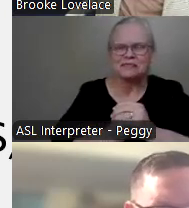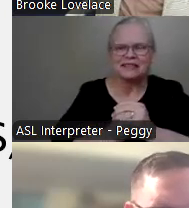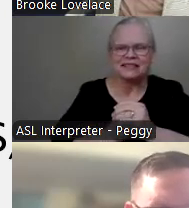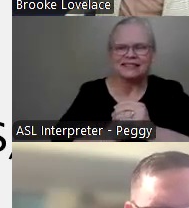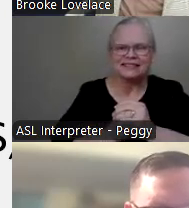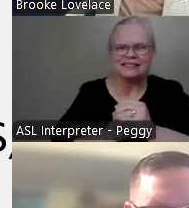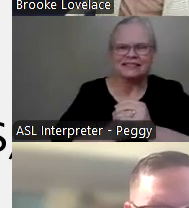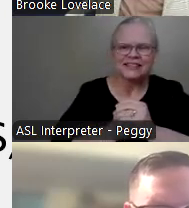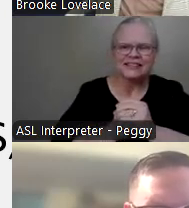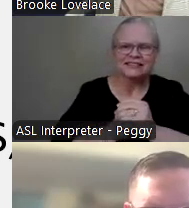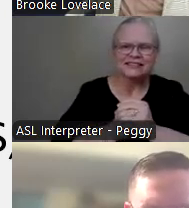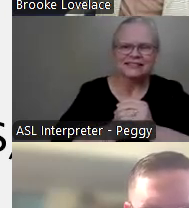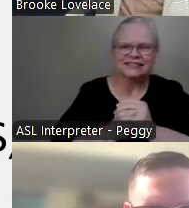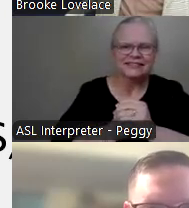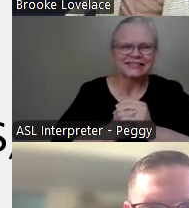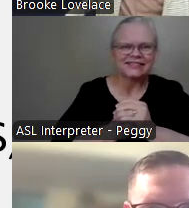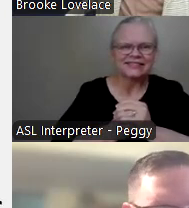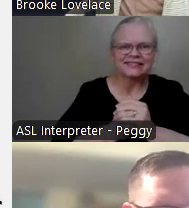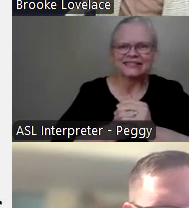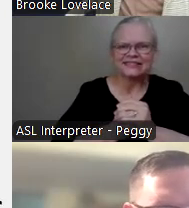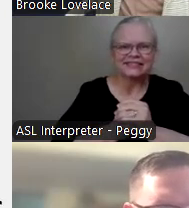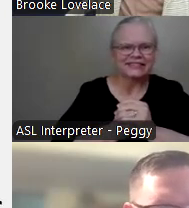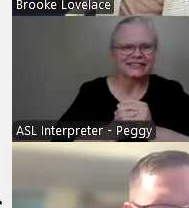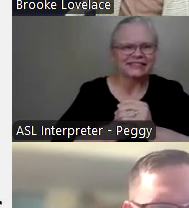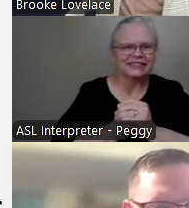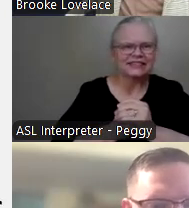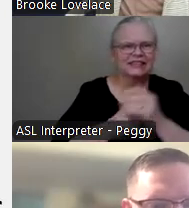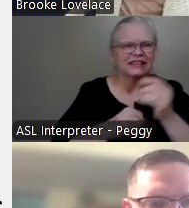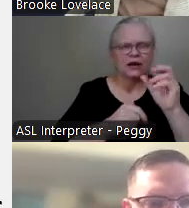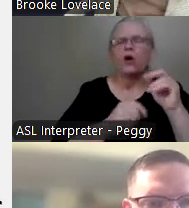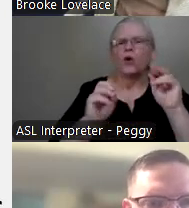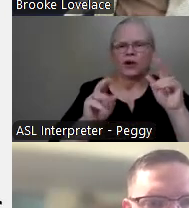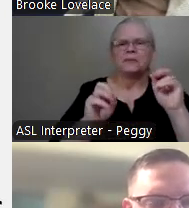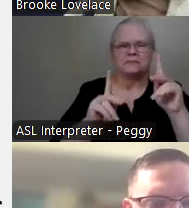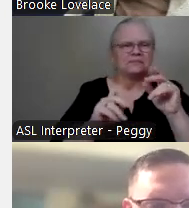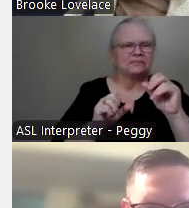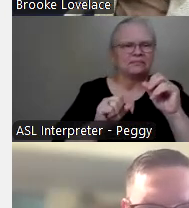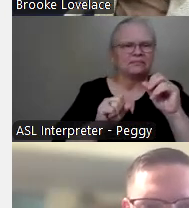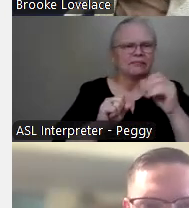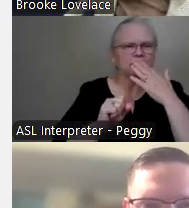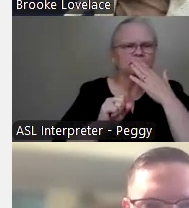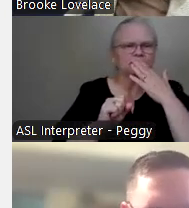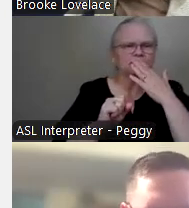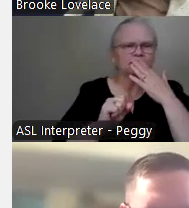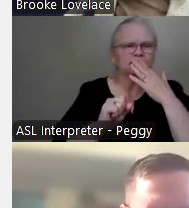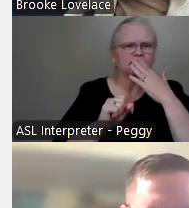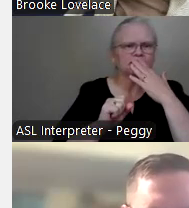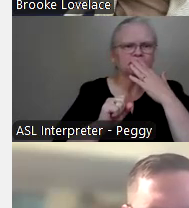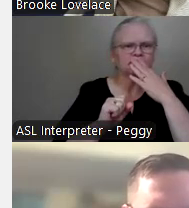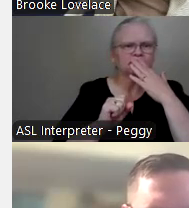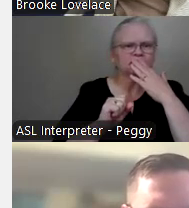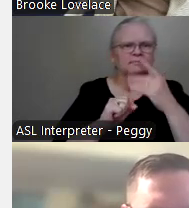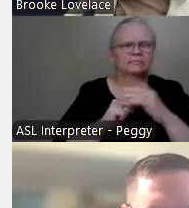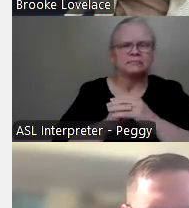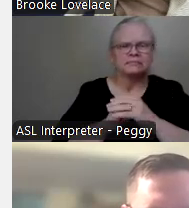Sorry. Let's see. Can we go back? Yeah, there we go. Oh, maybe one more.